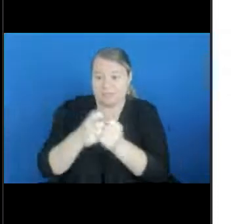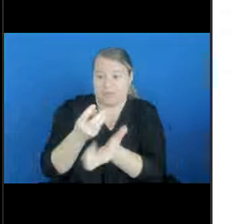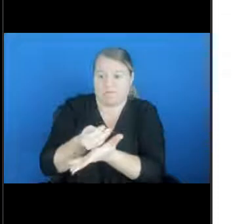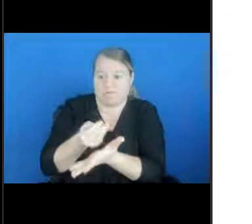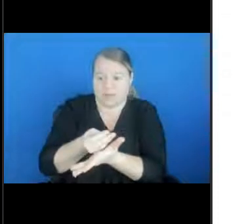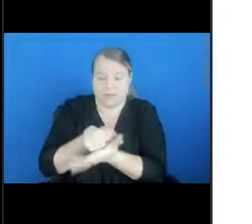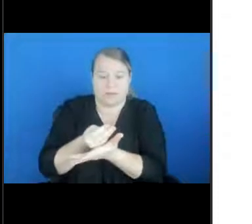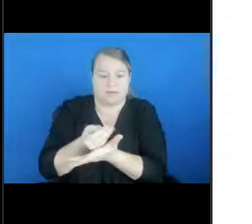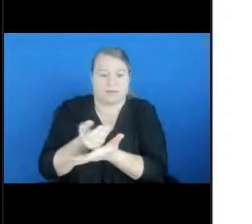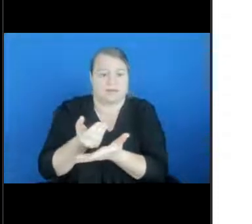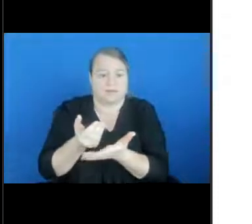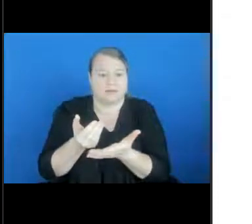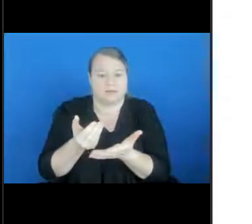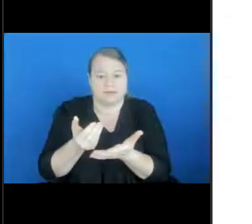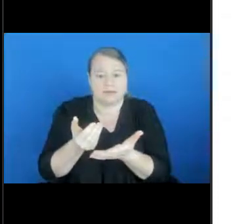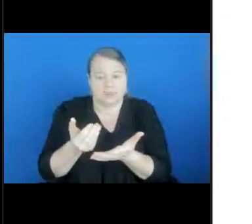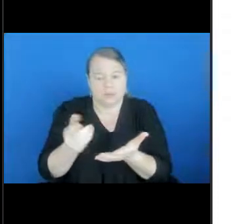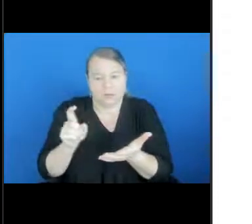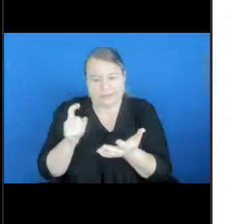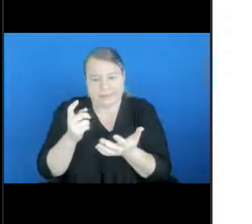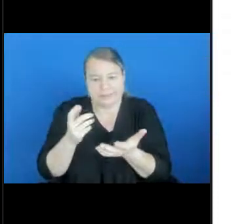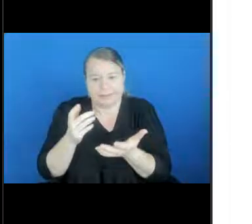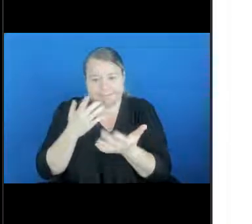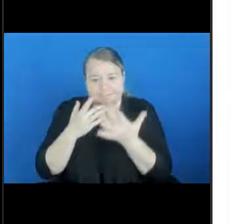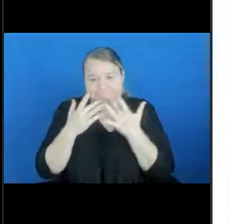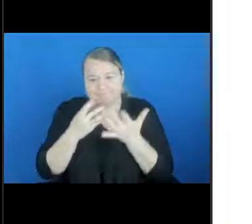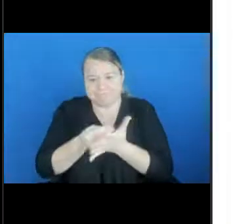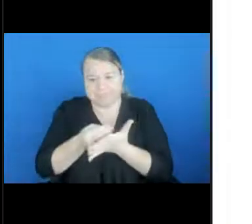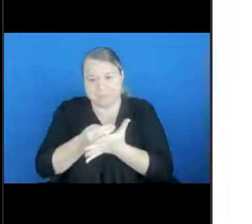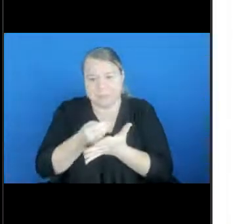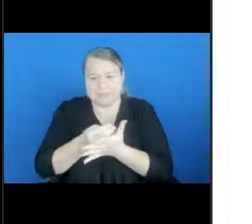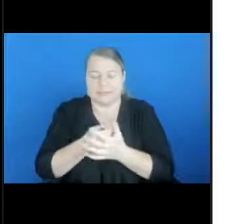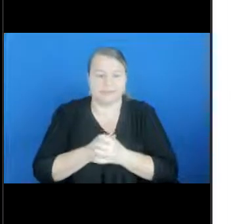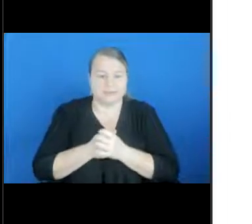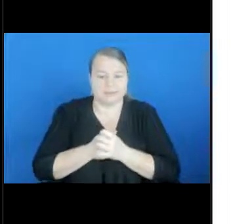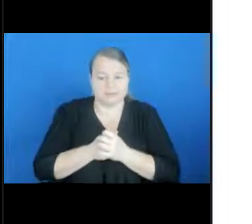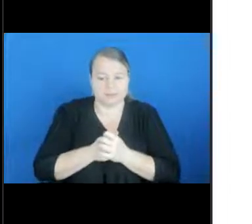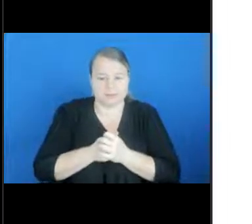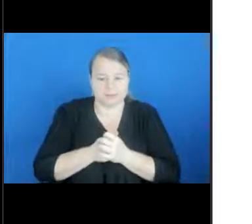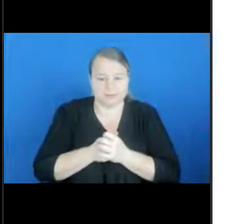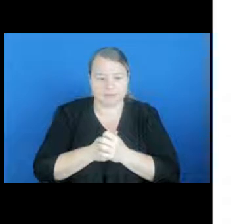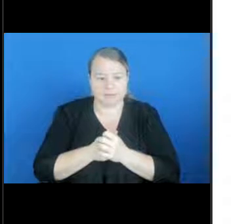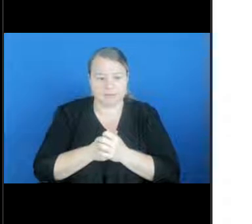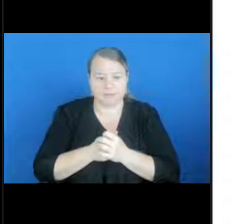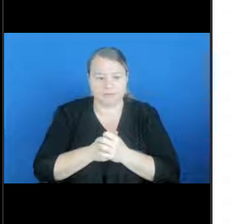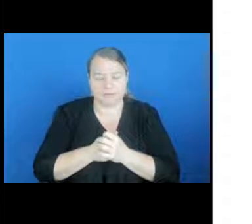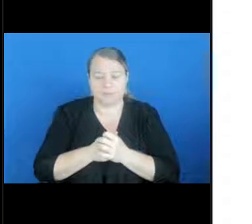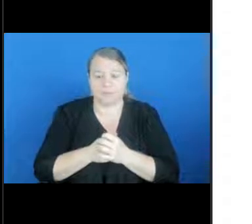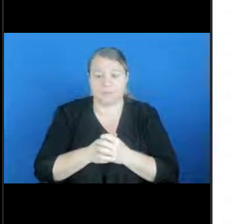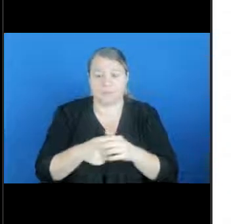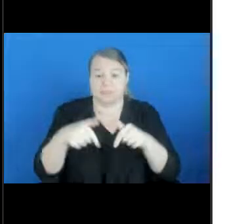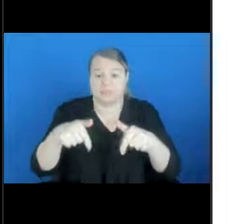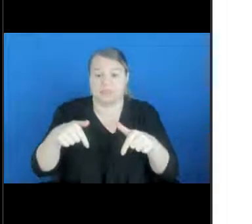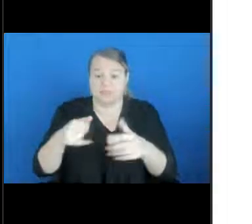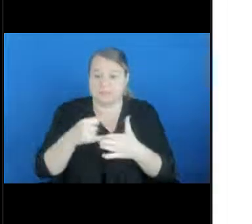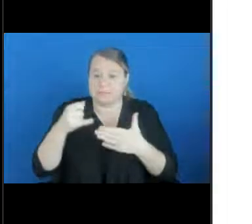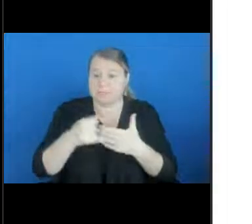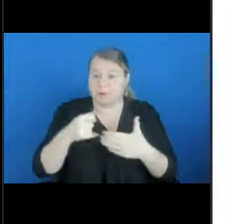a ways to go, but we'll articulate that this is a project that I